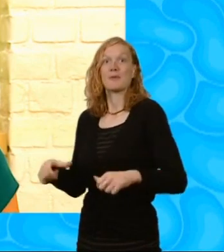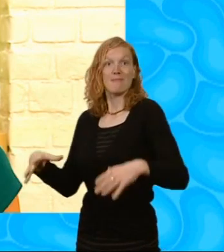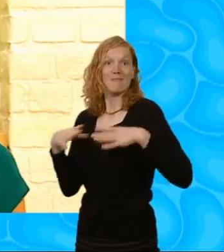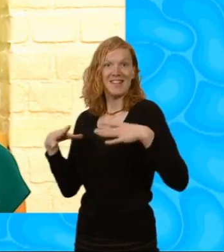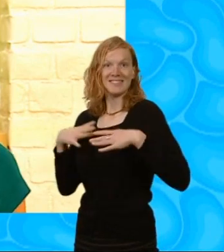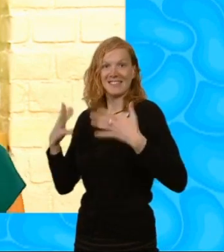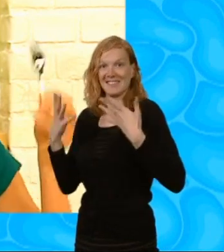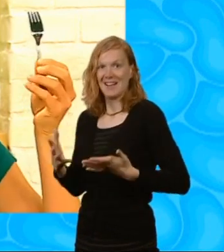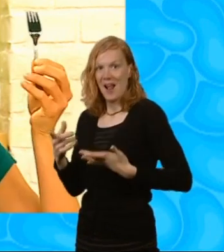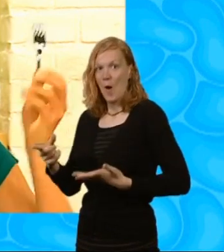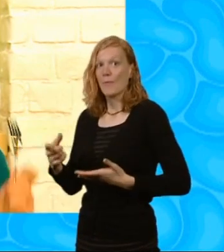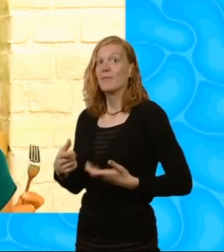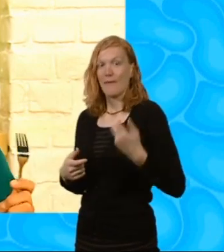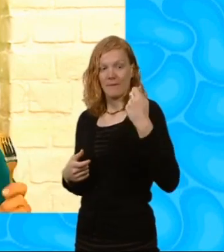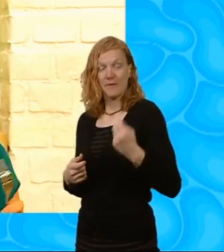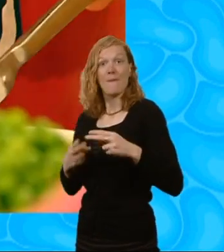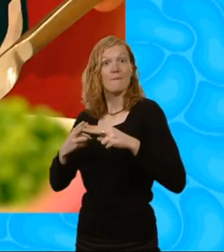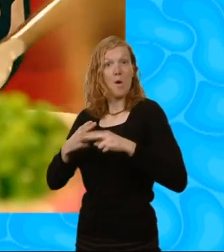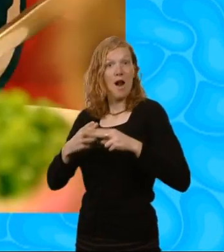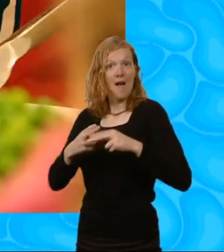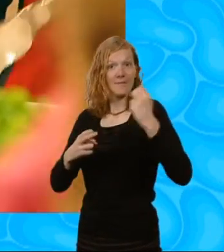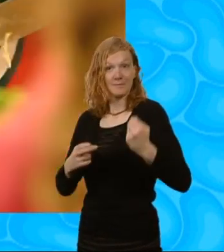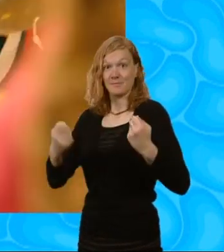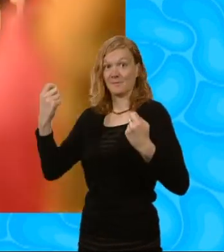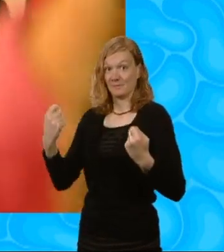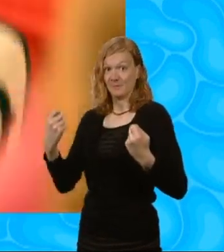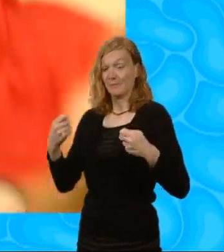cooked with a knife and a fork. Come on, everyone.